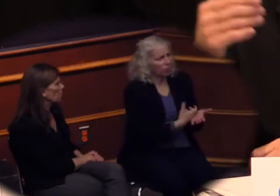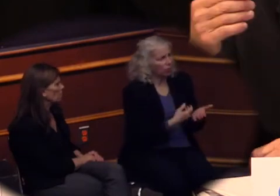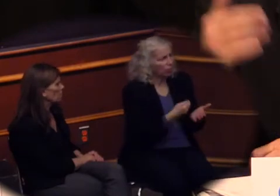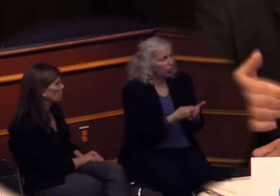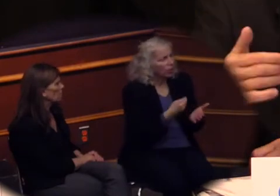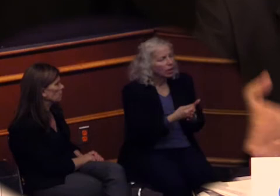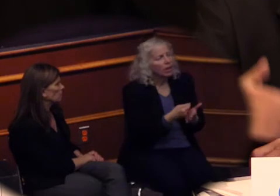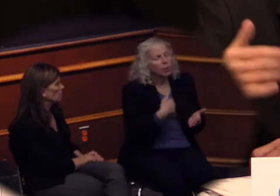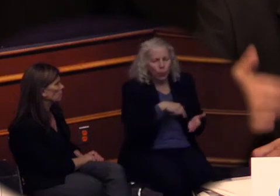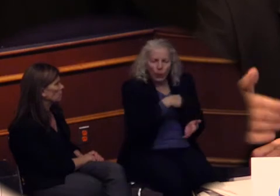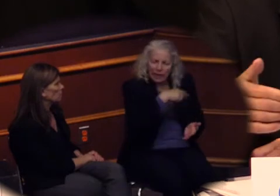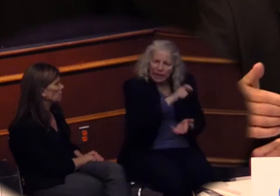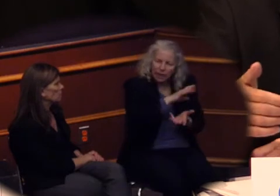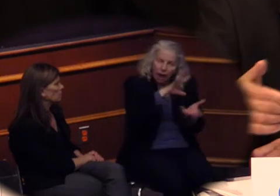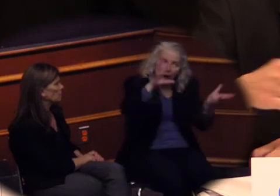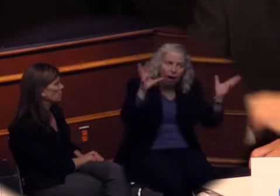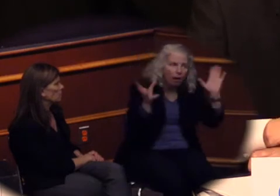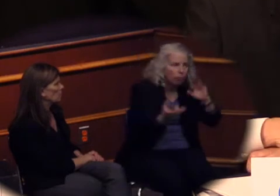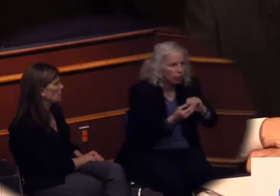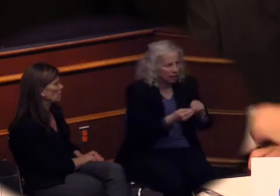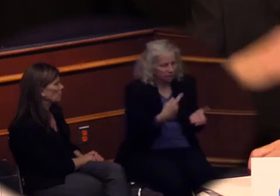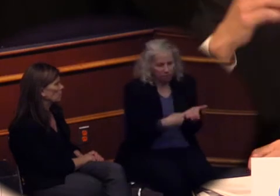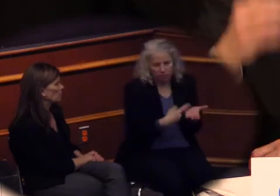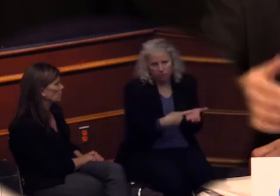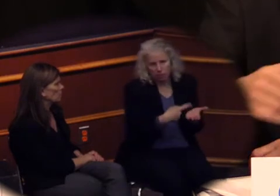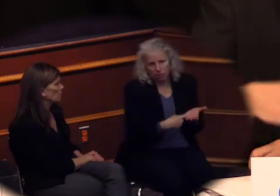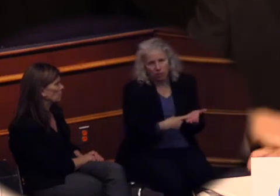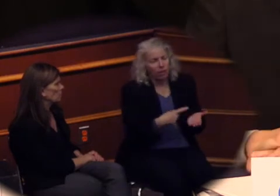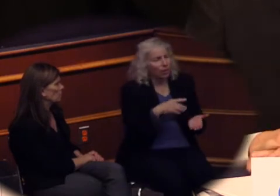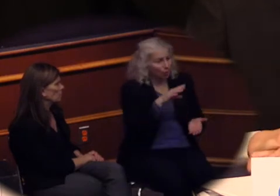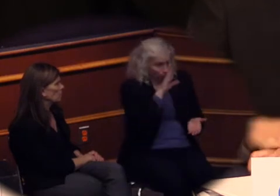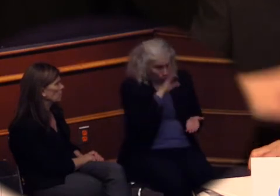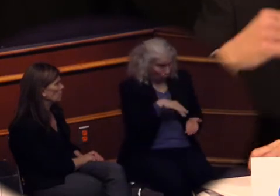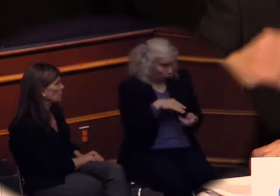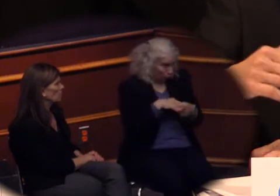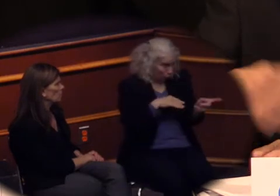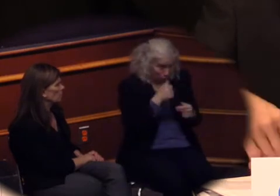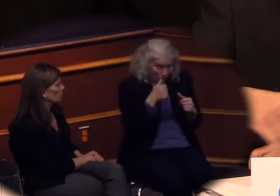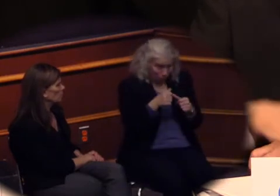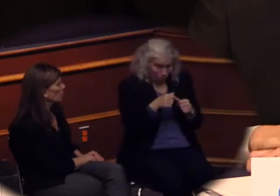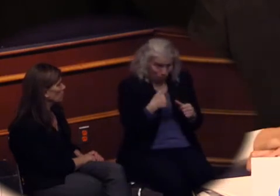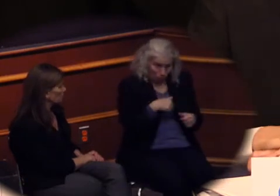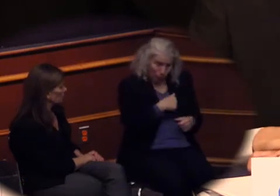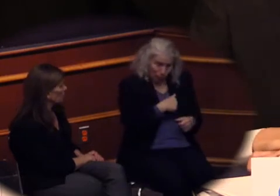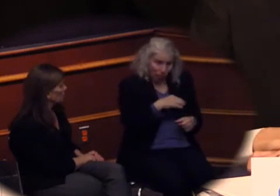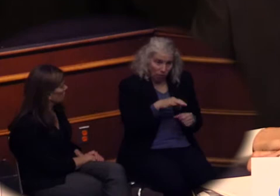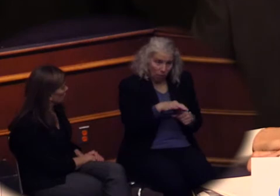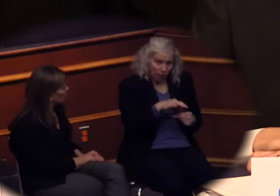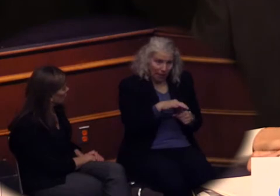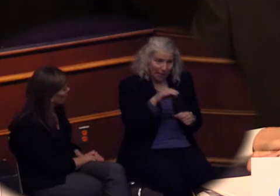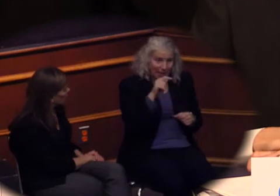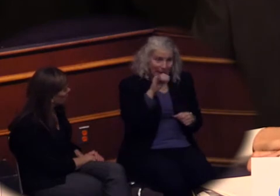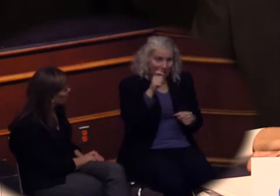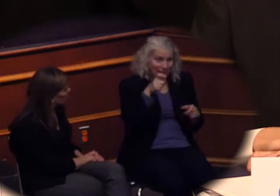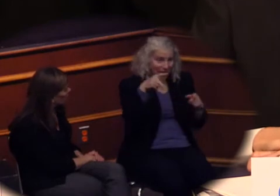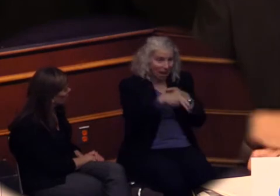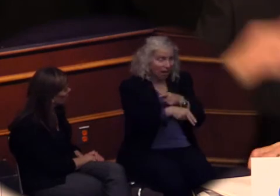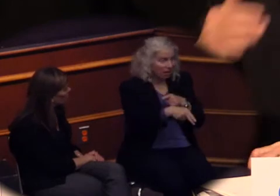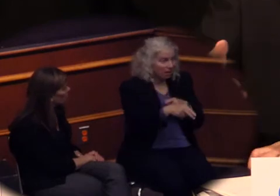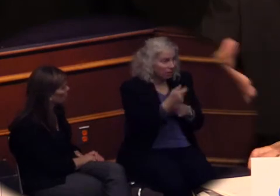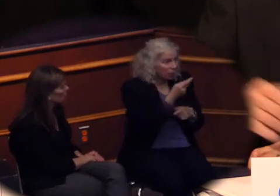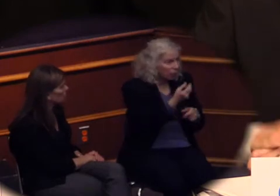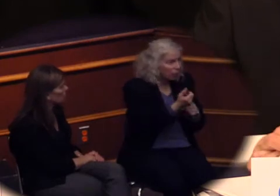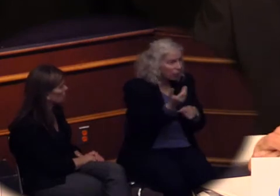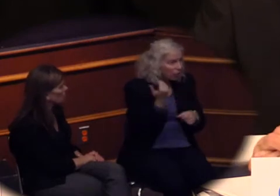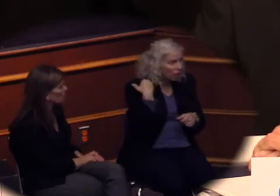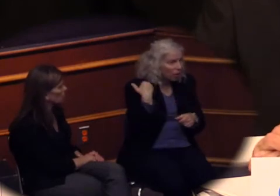to have a comprehensive conversation about this because you may or may not remember that we voted ourselves a tax cut a number of years ago when we